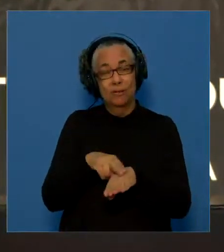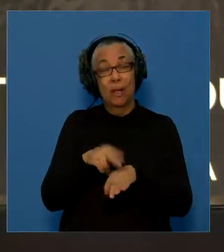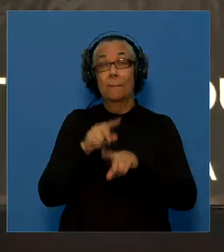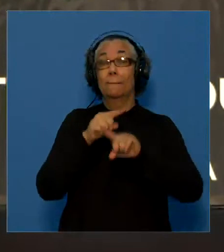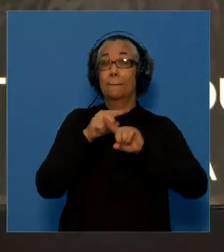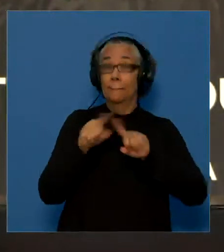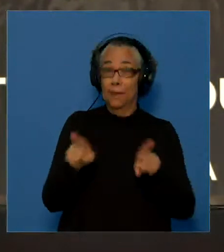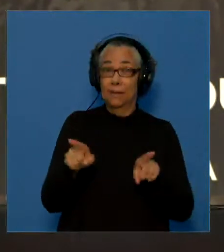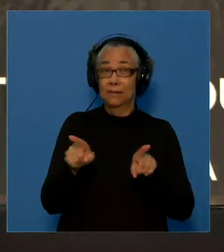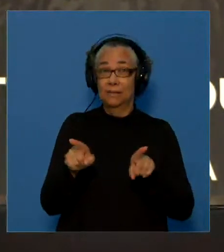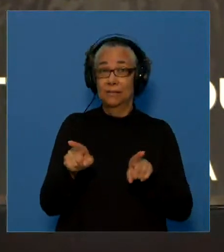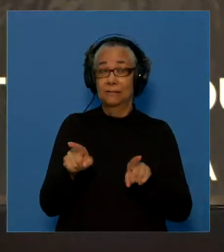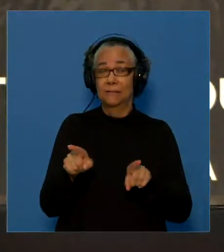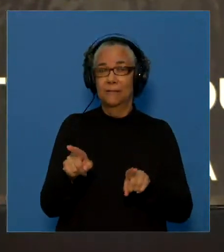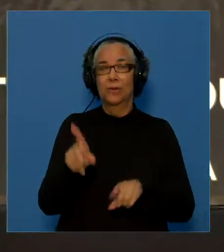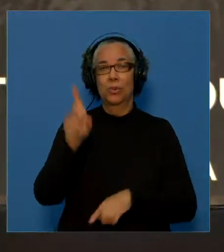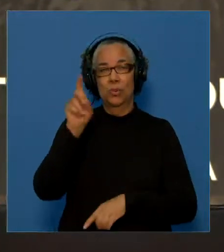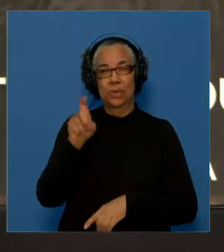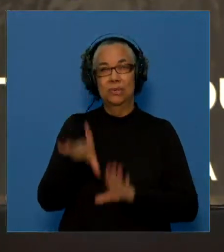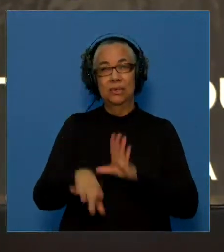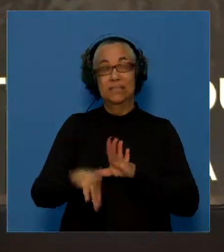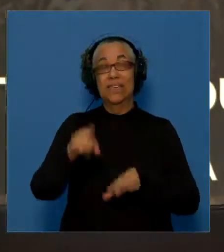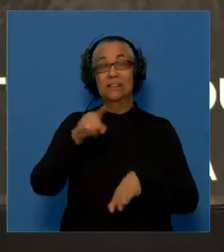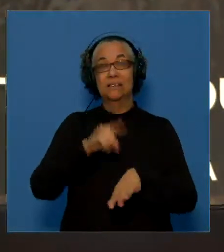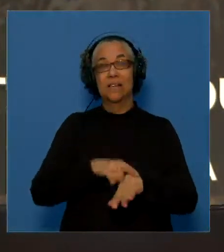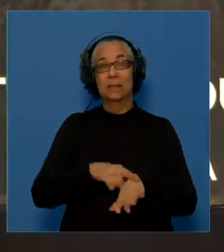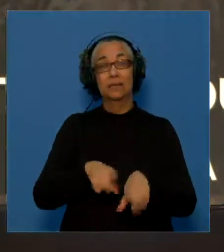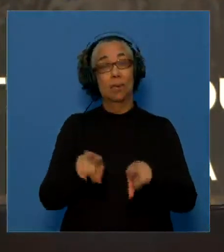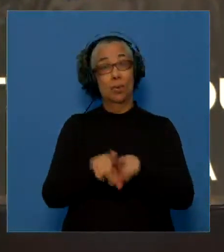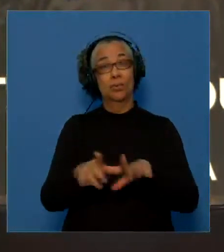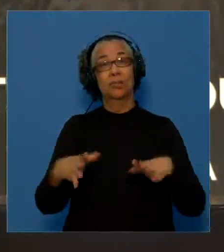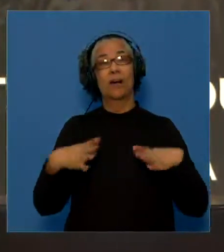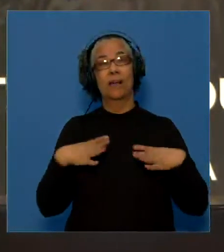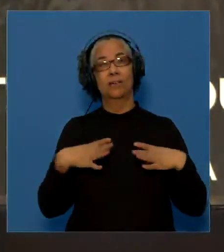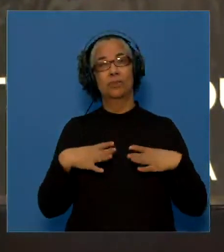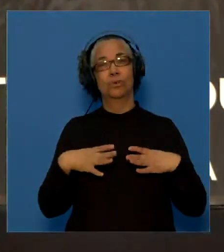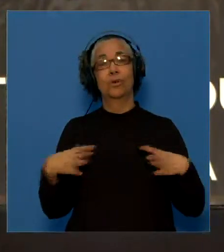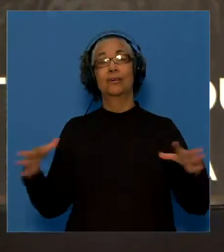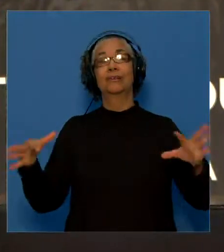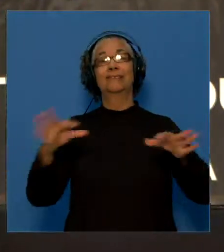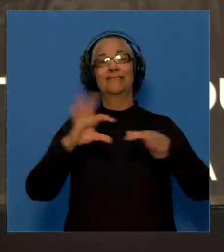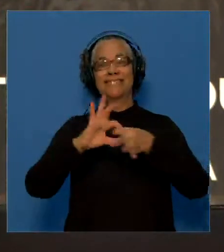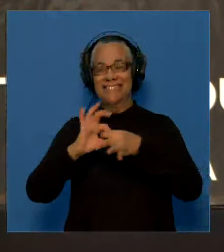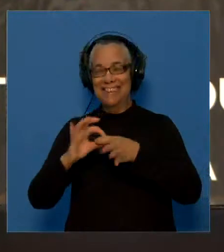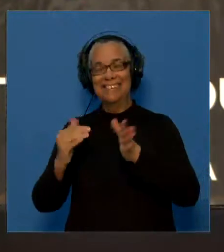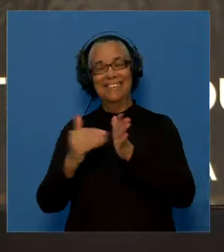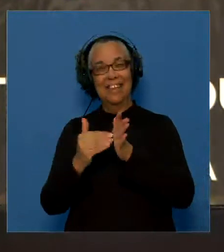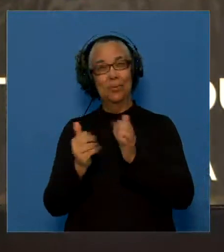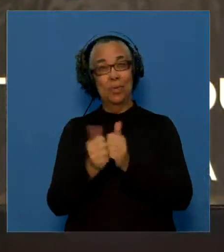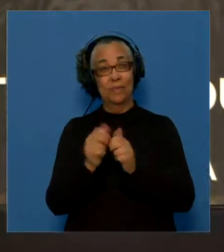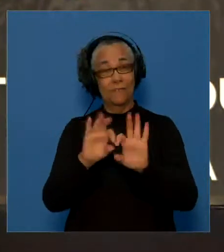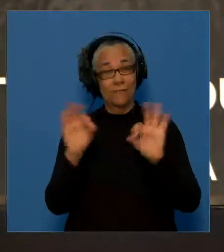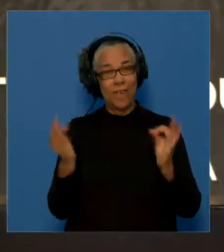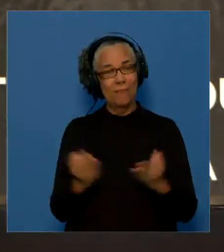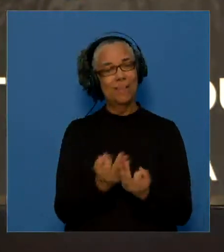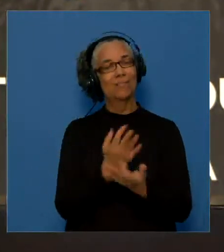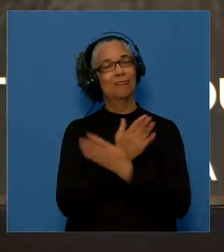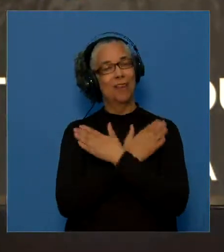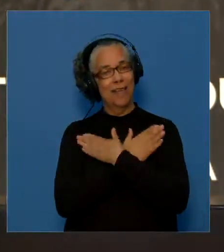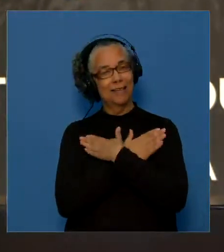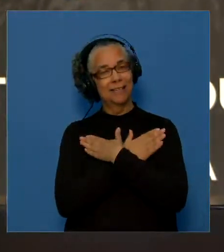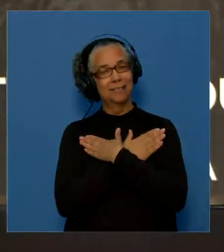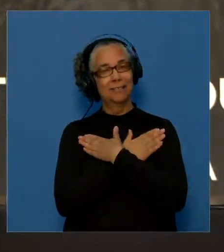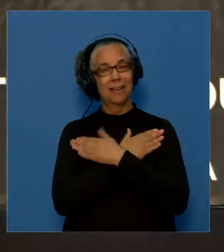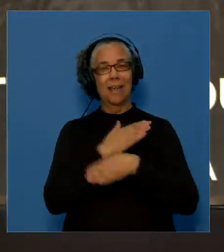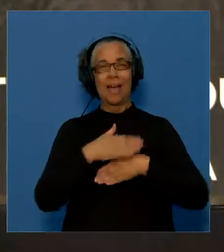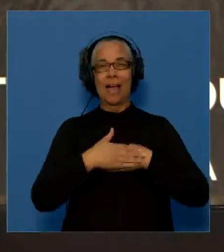However, let us take this time and this holiday to reconnect with family and relax after what has